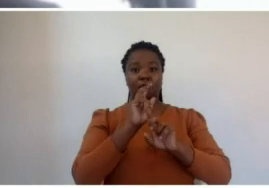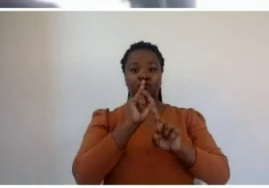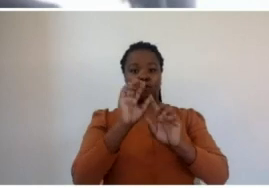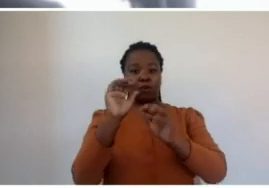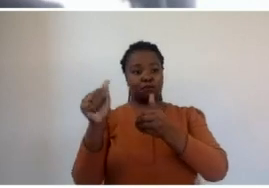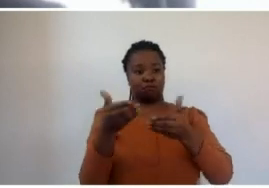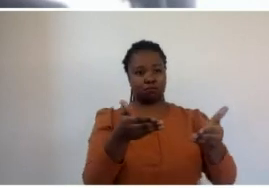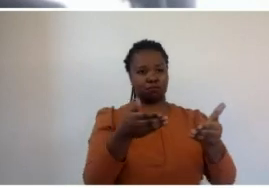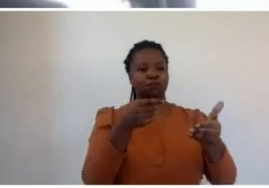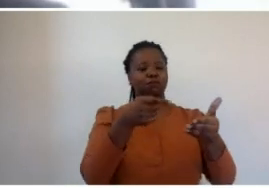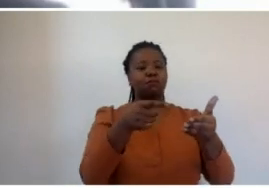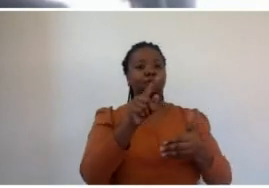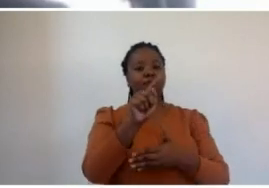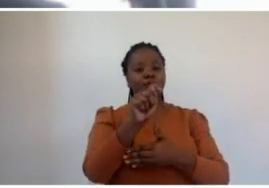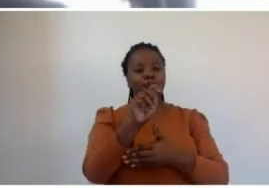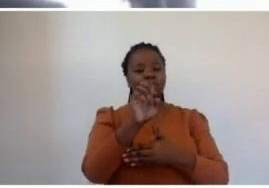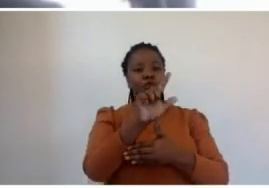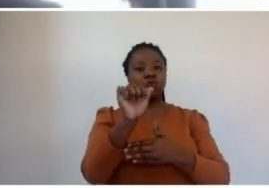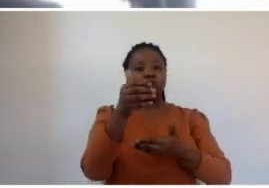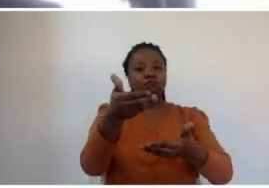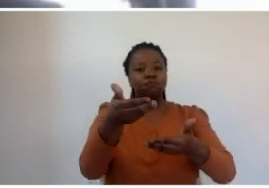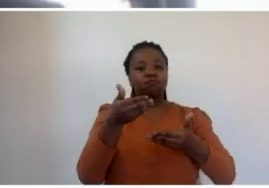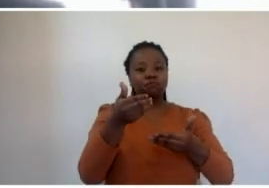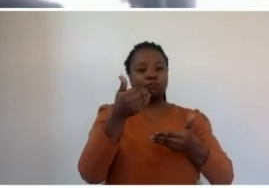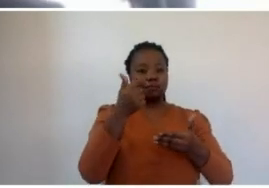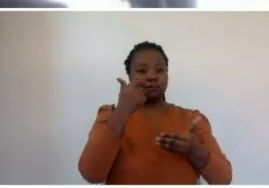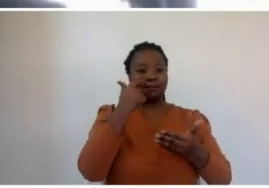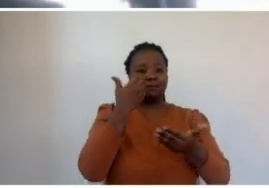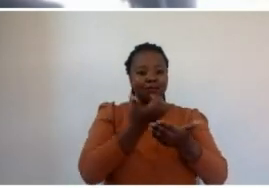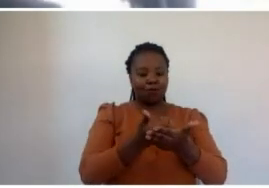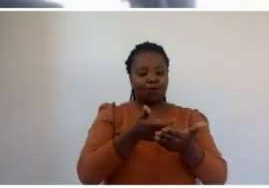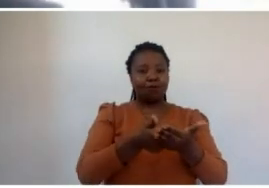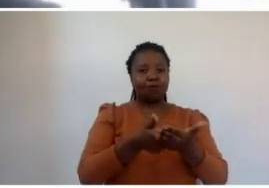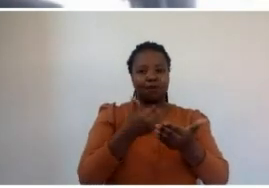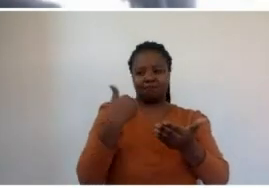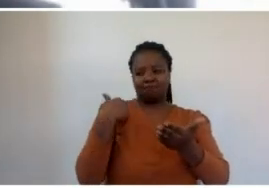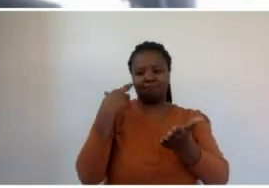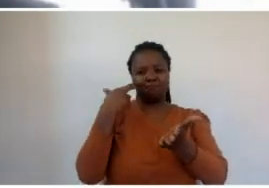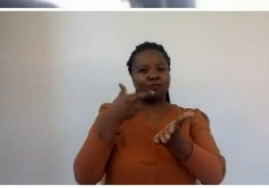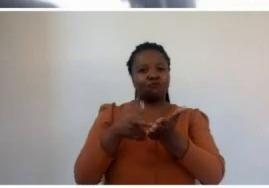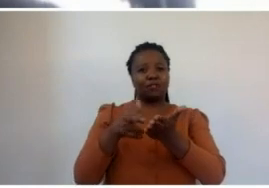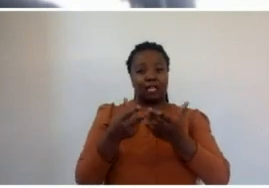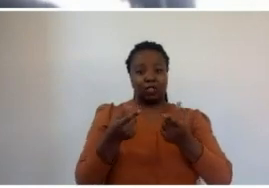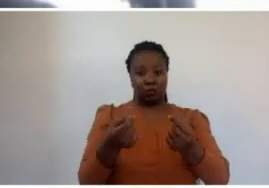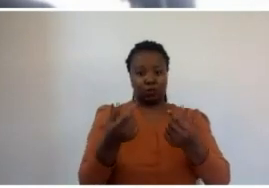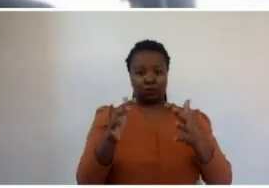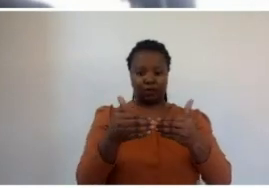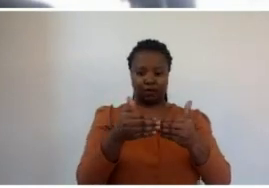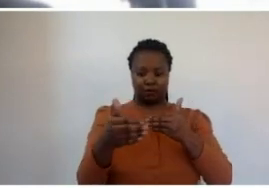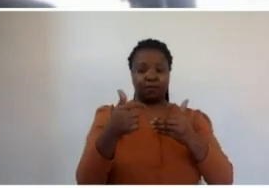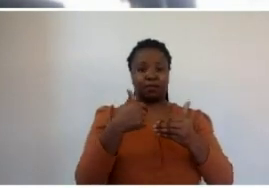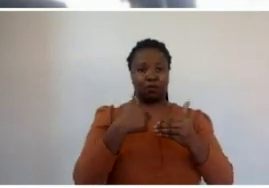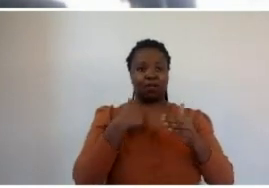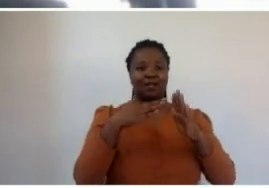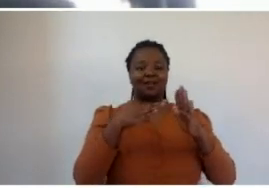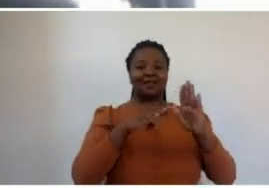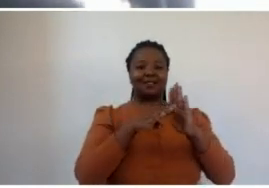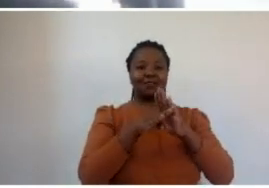that we need, which is evidence-based data on which we can develop our advocacy for